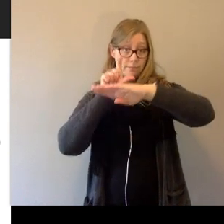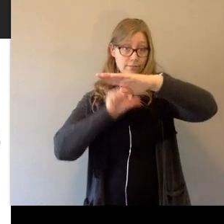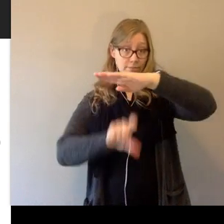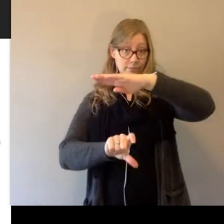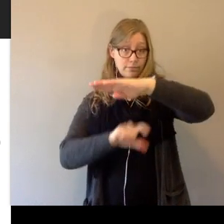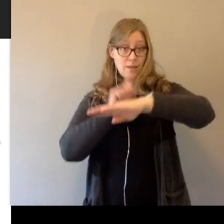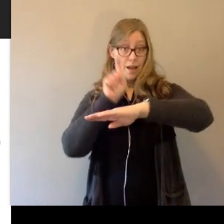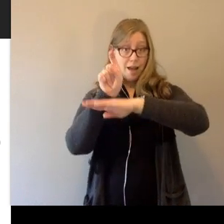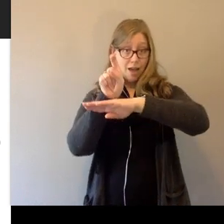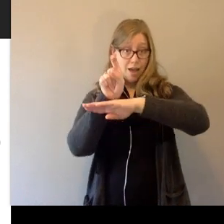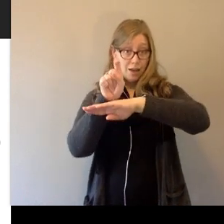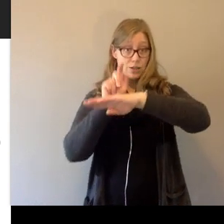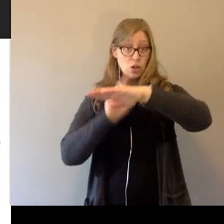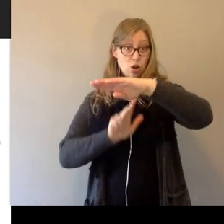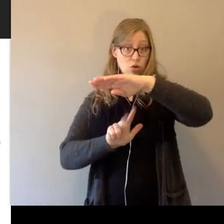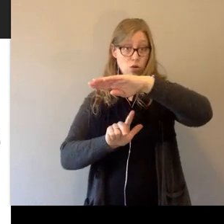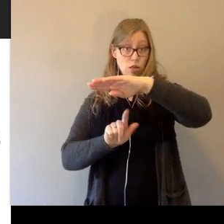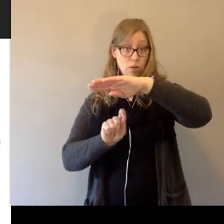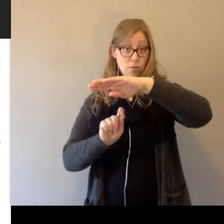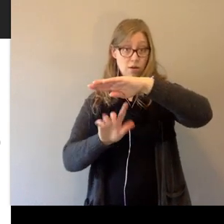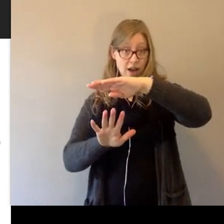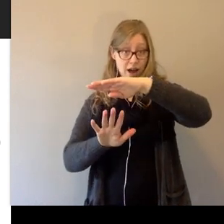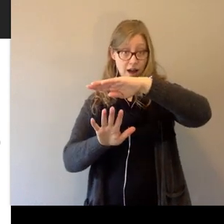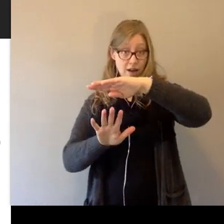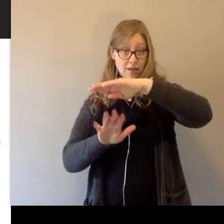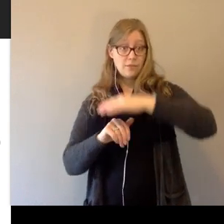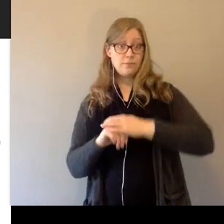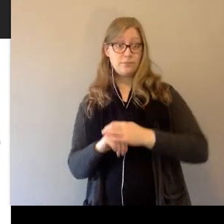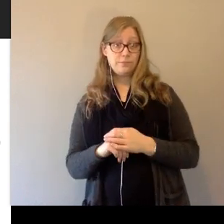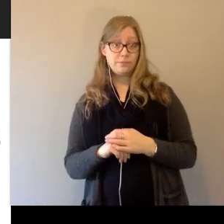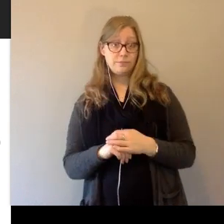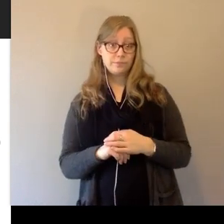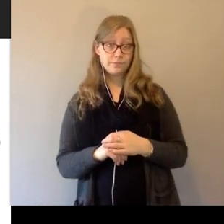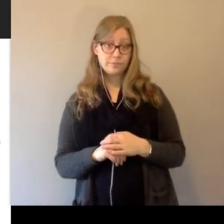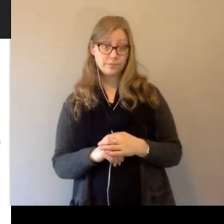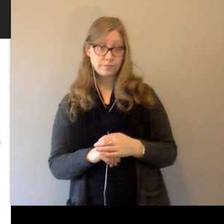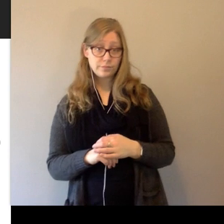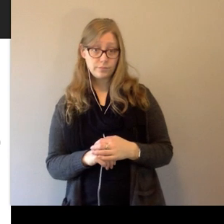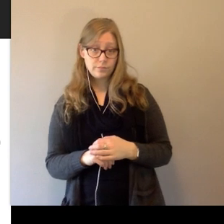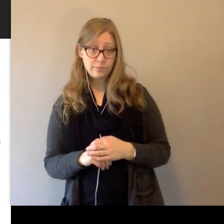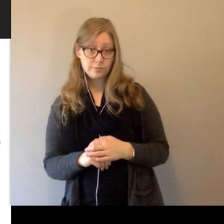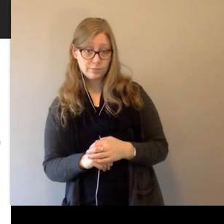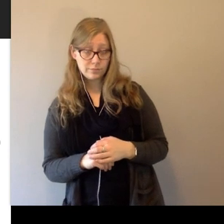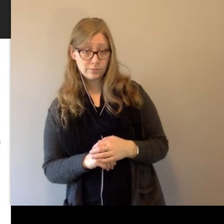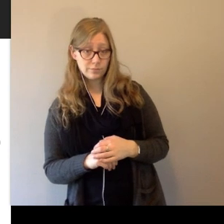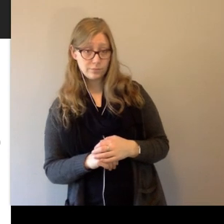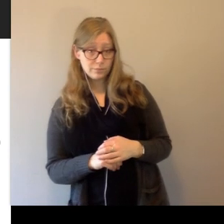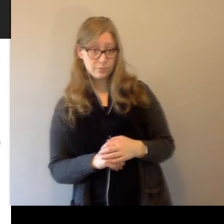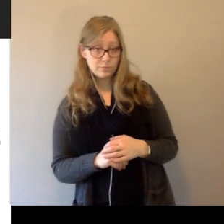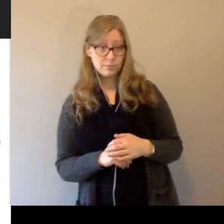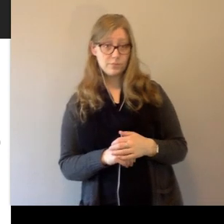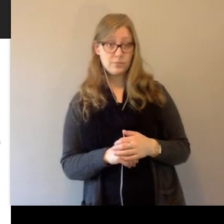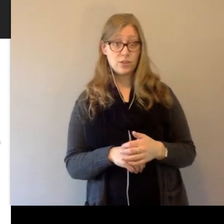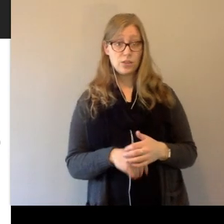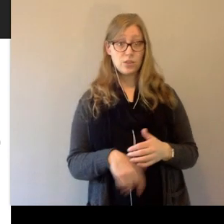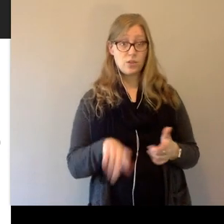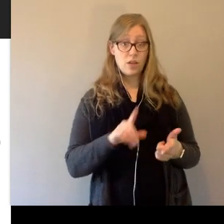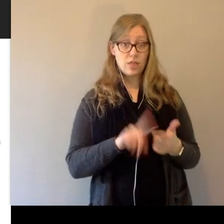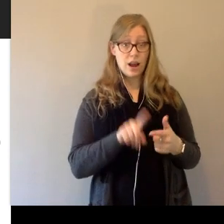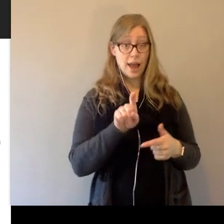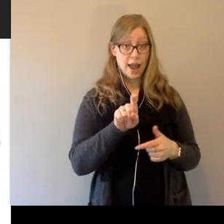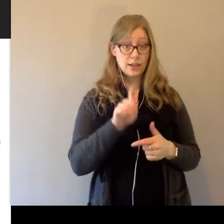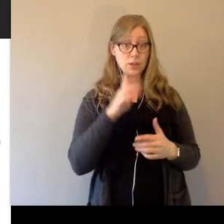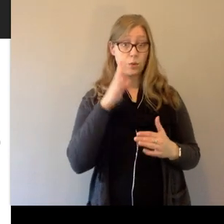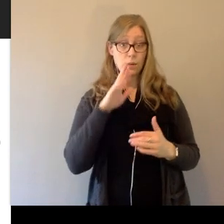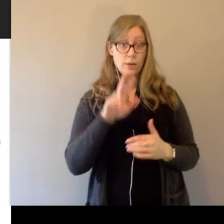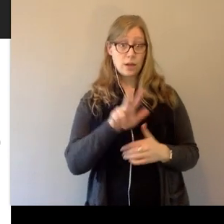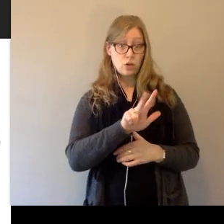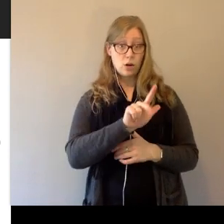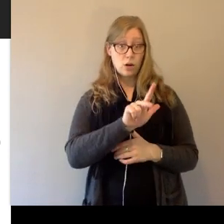take 23.5 and multiply it by 0.38.